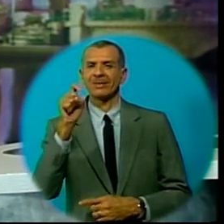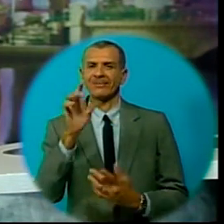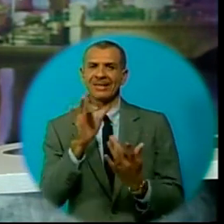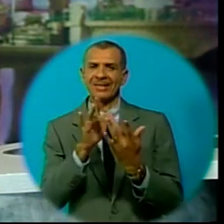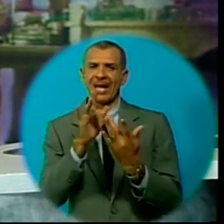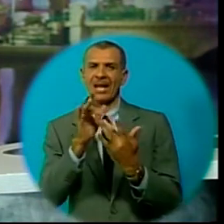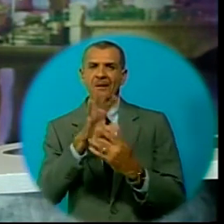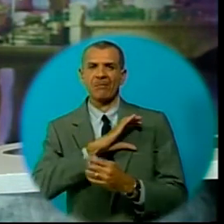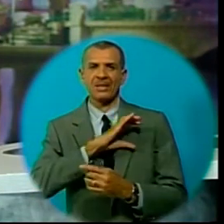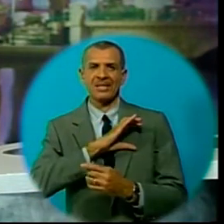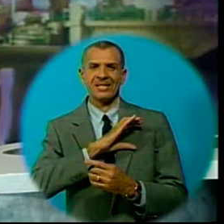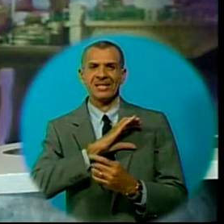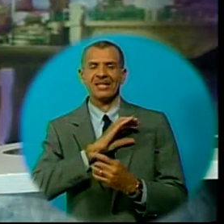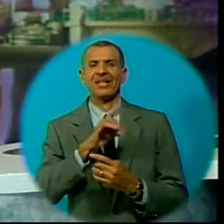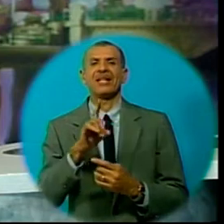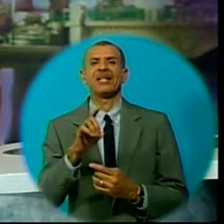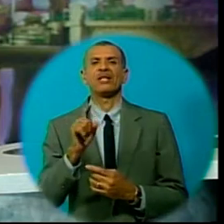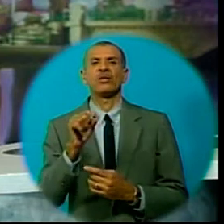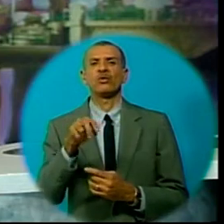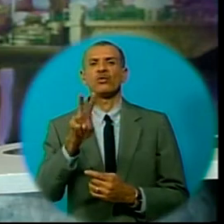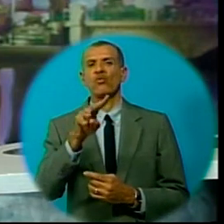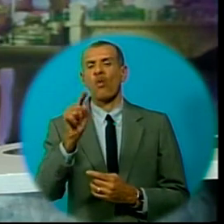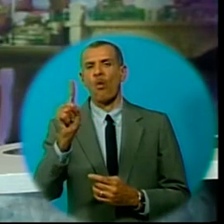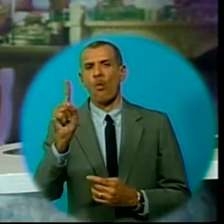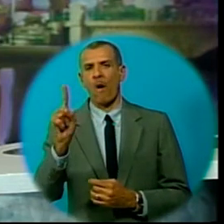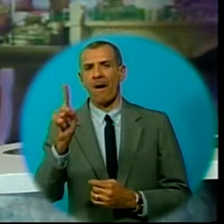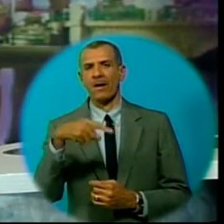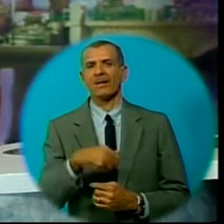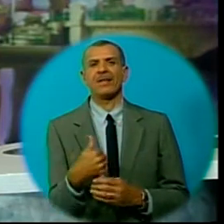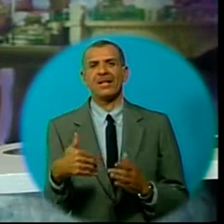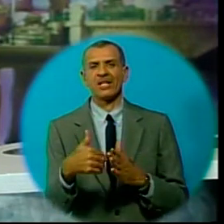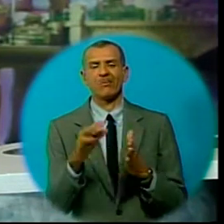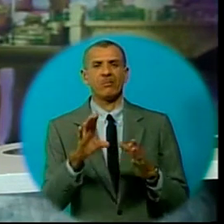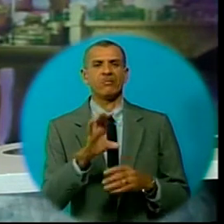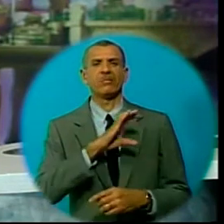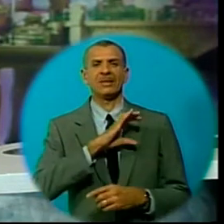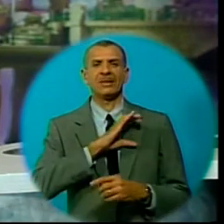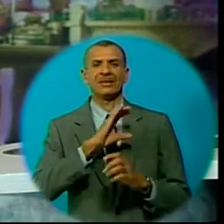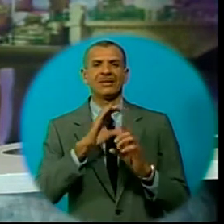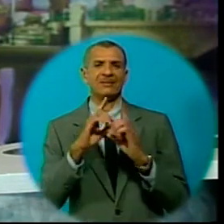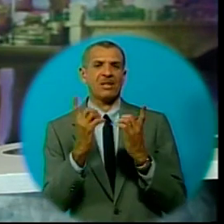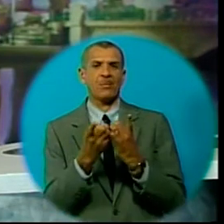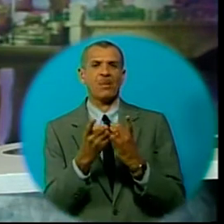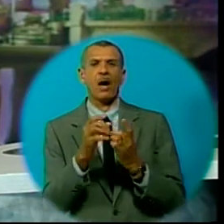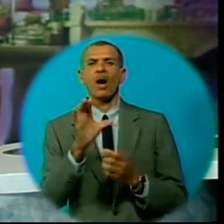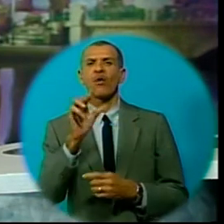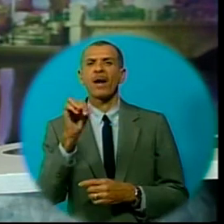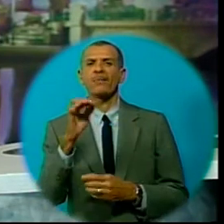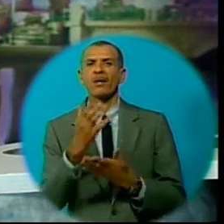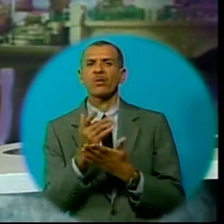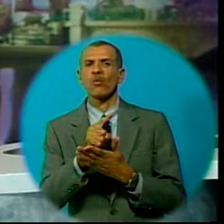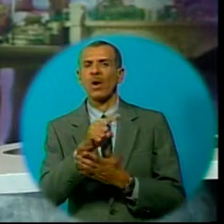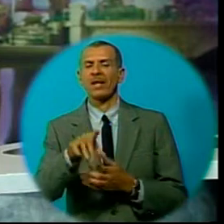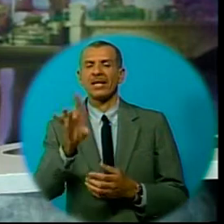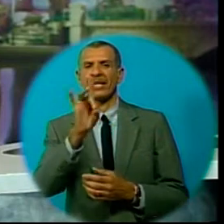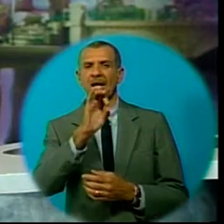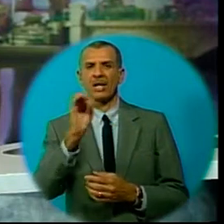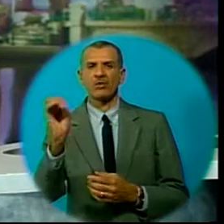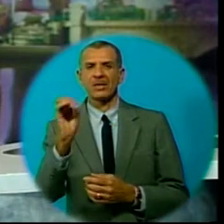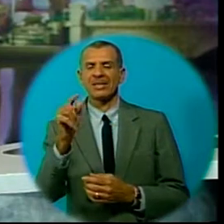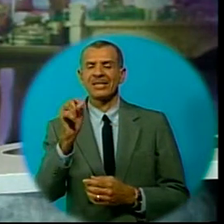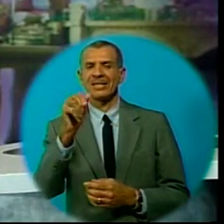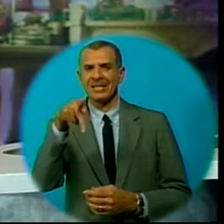police emergency at telephone number 211, the nearest police station, or Crime Stoppers at 1-800-TIPS.